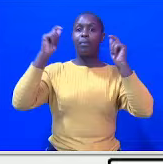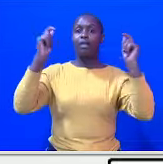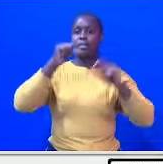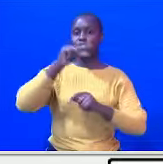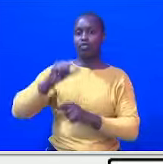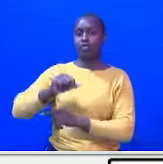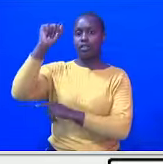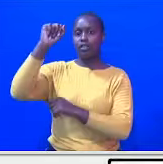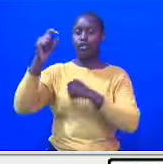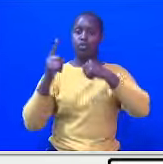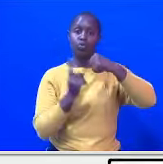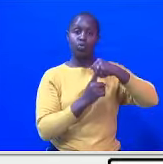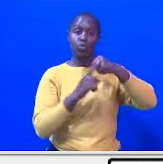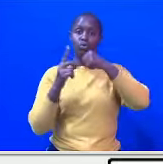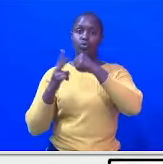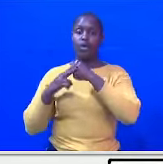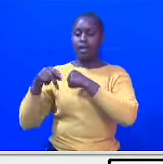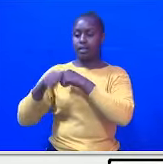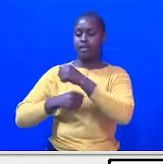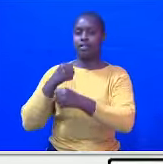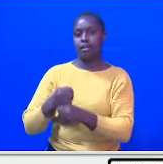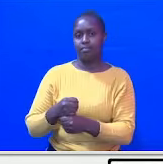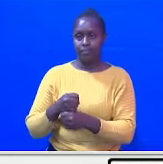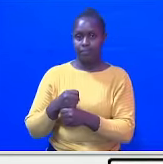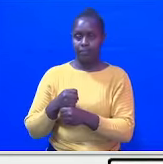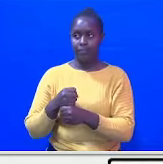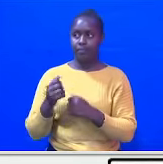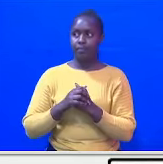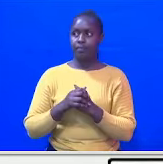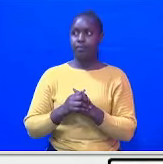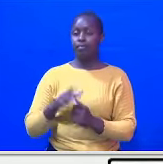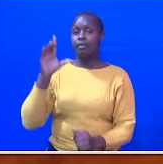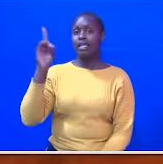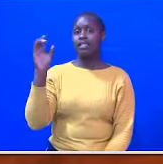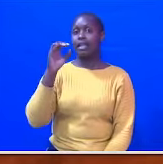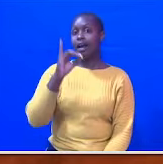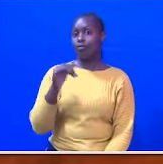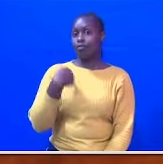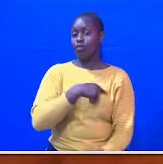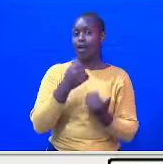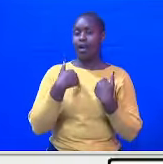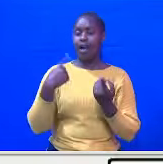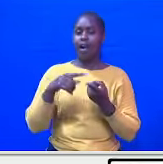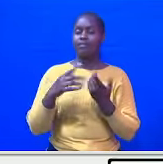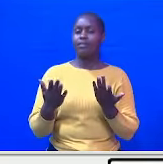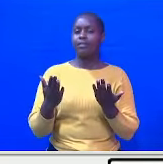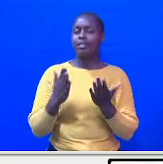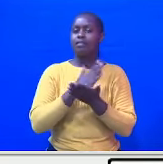June and July this year. Informed by DCI that high-level prosecutions will ensue